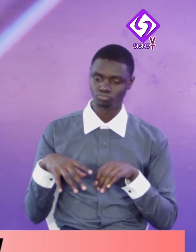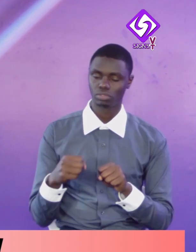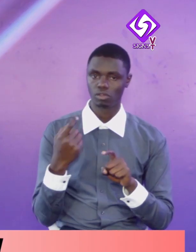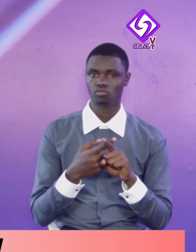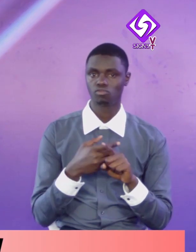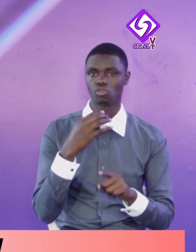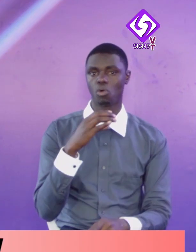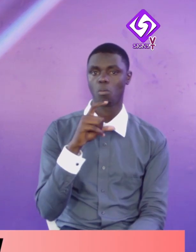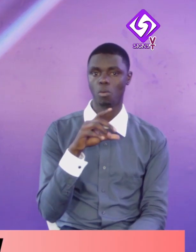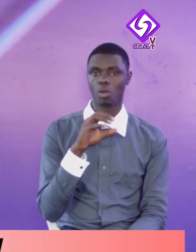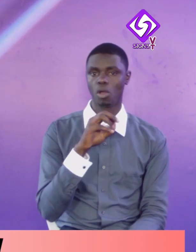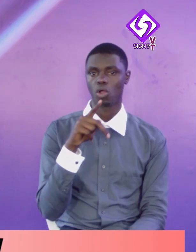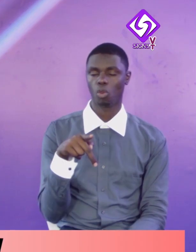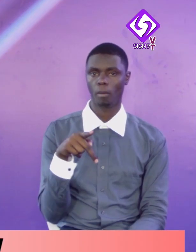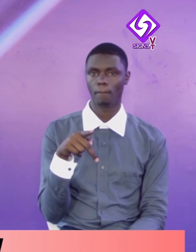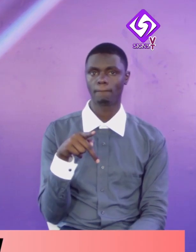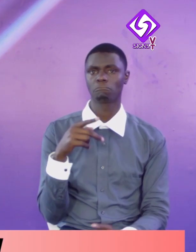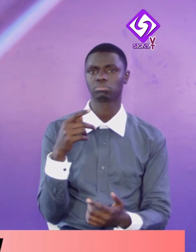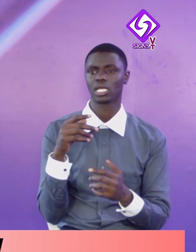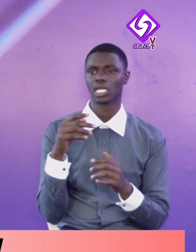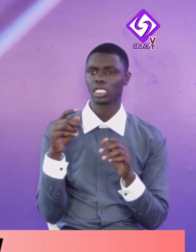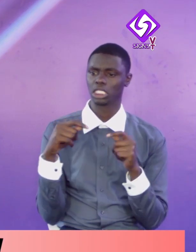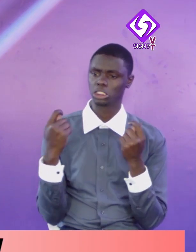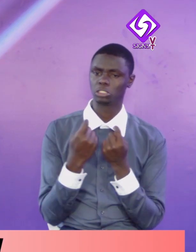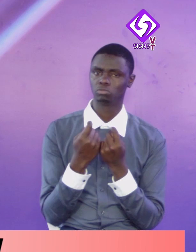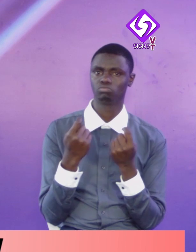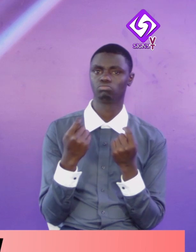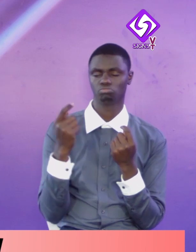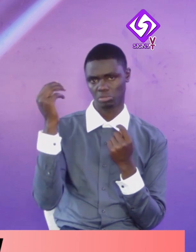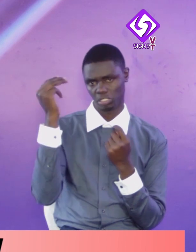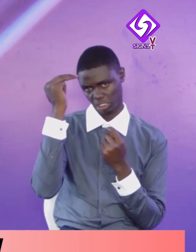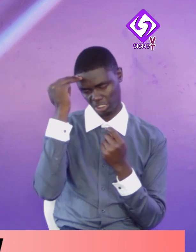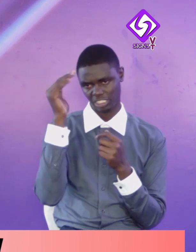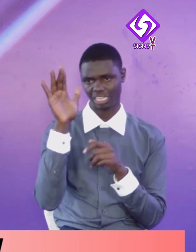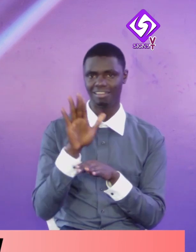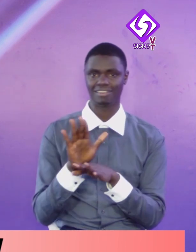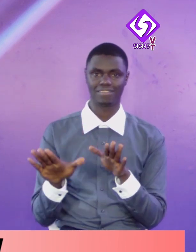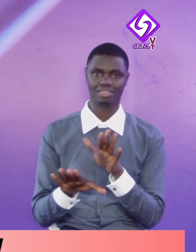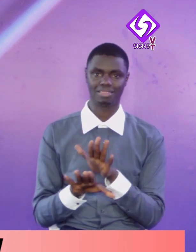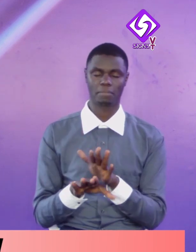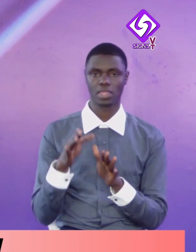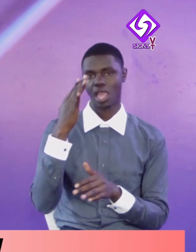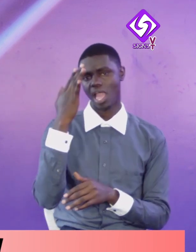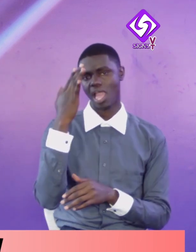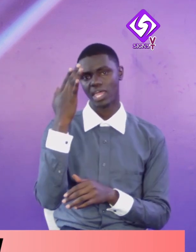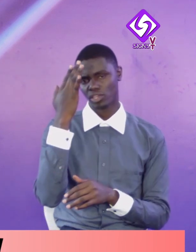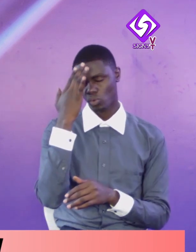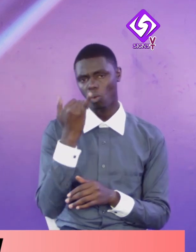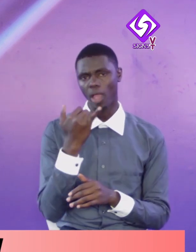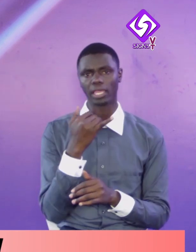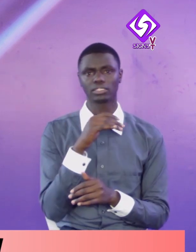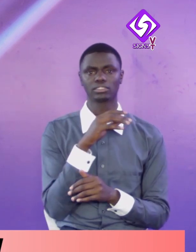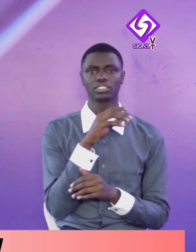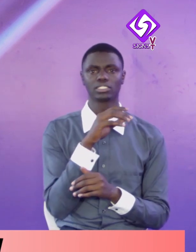the squad, the mentality, and everything. The reason why Arne Slot is struggling this